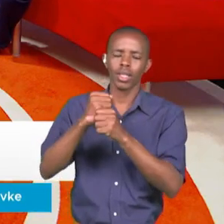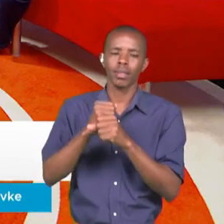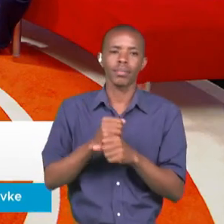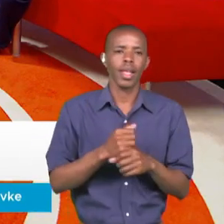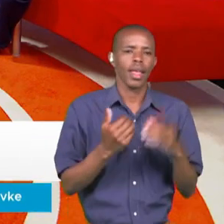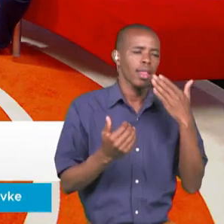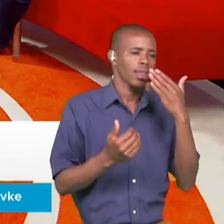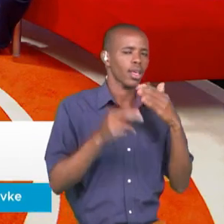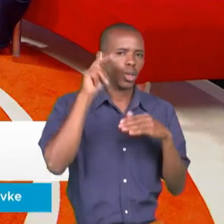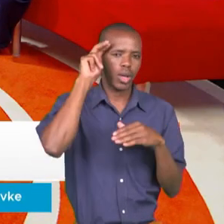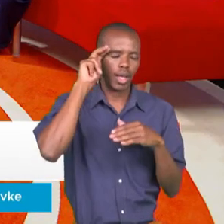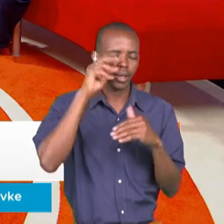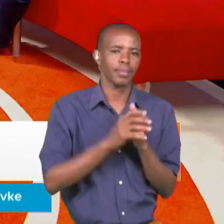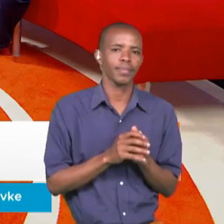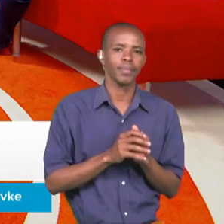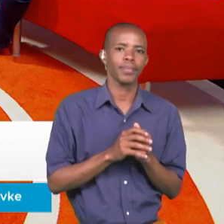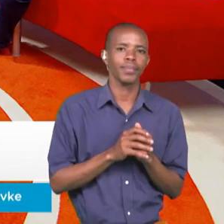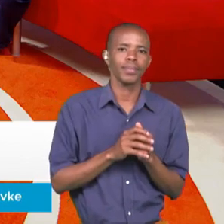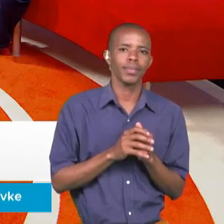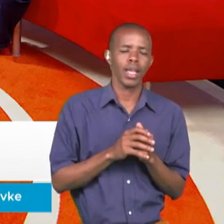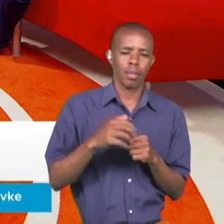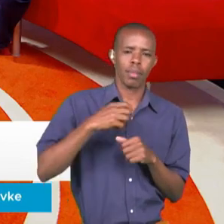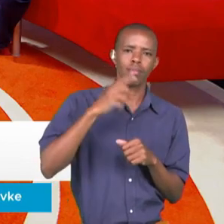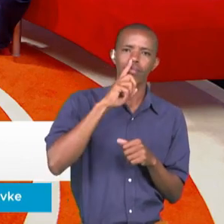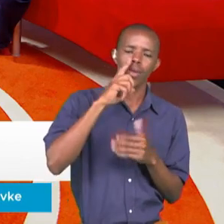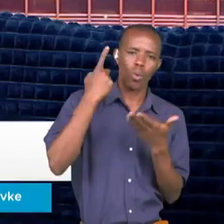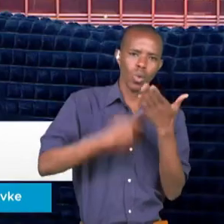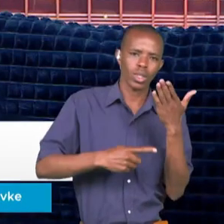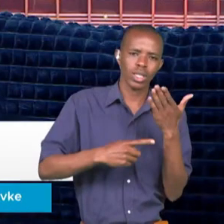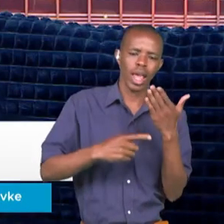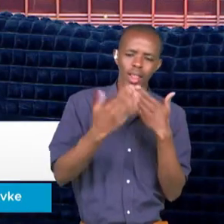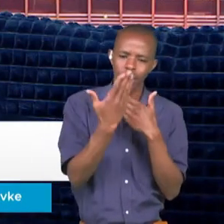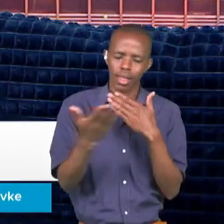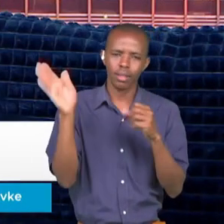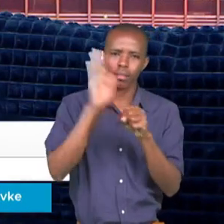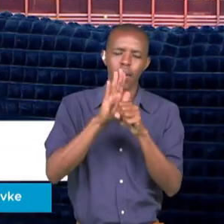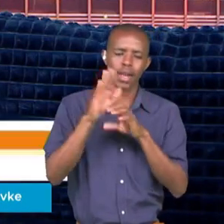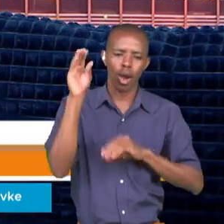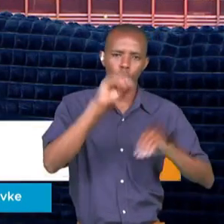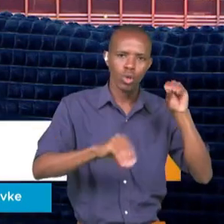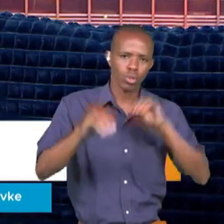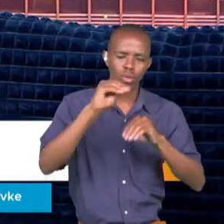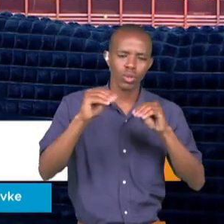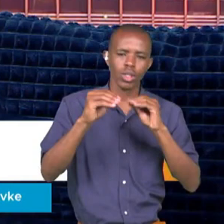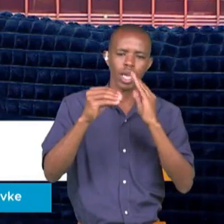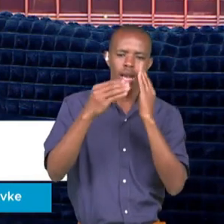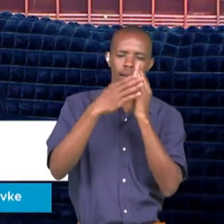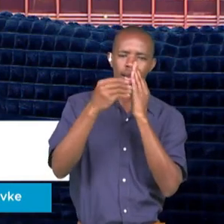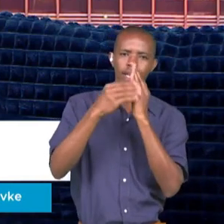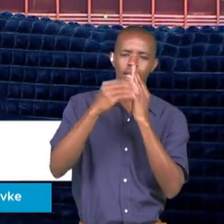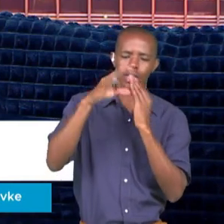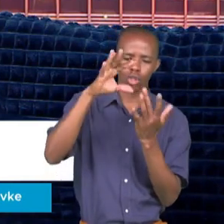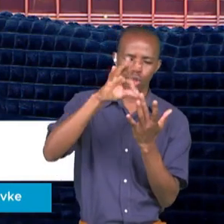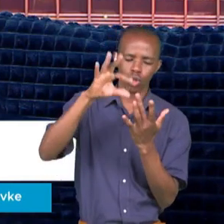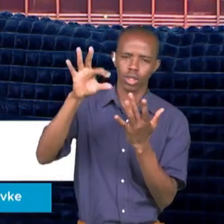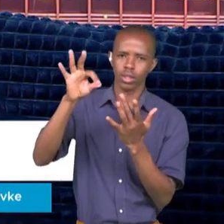Thank you, Nick. Yes, Karim. I would say that there are so many factors that contribute to career choices. Okay. And